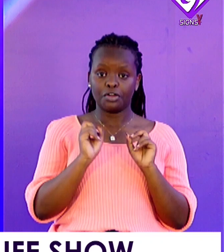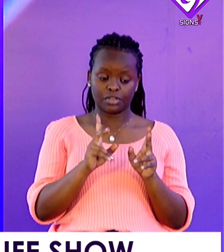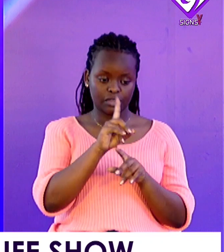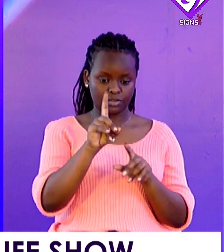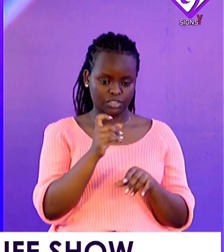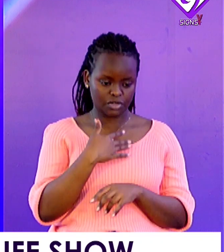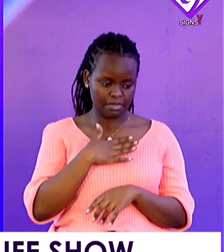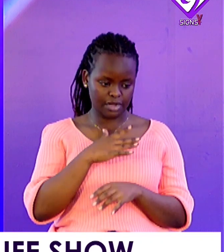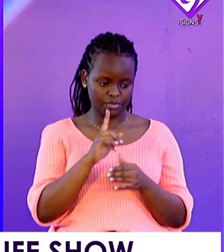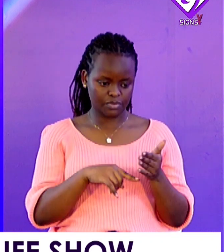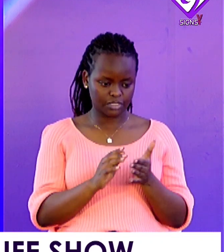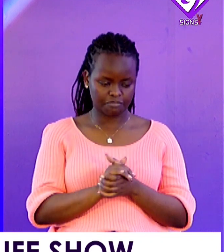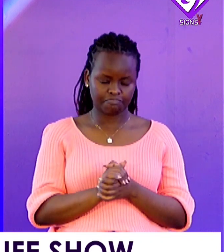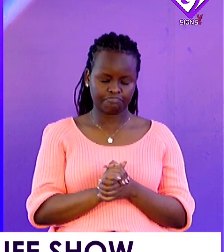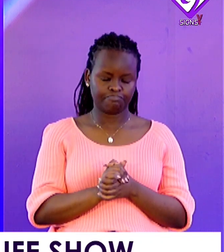be that